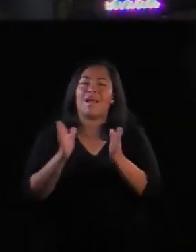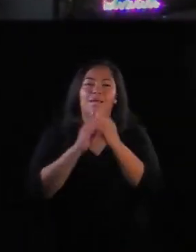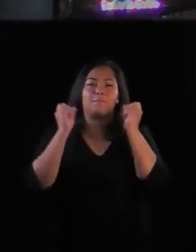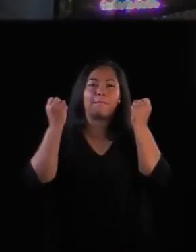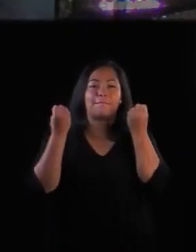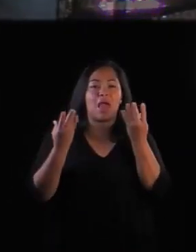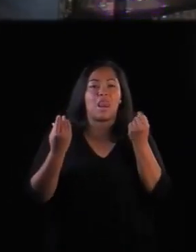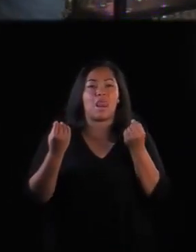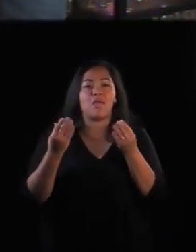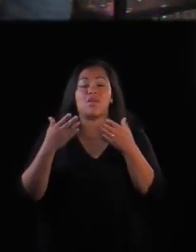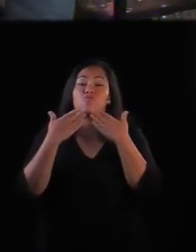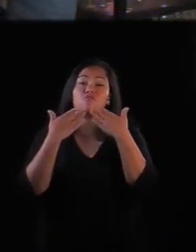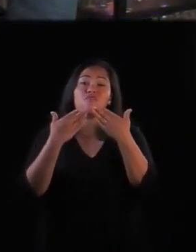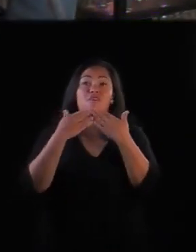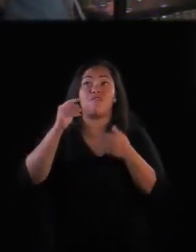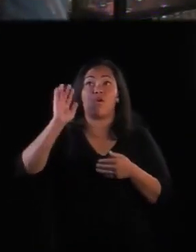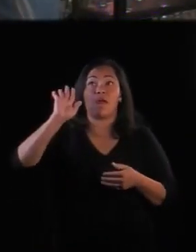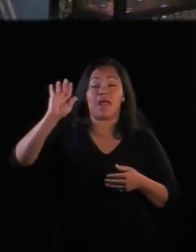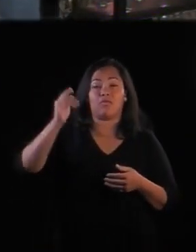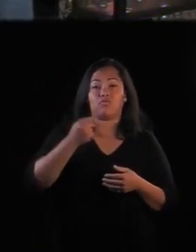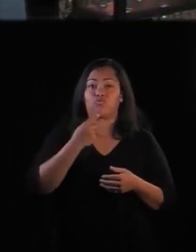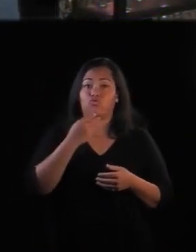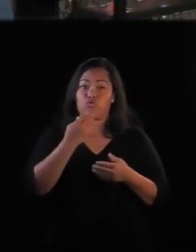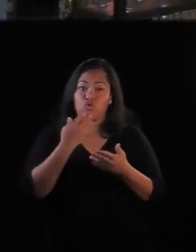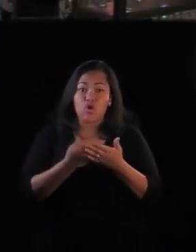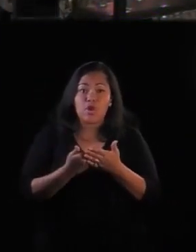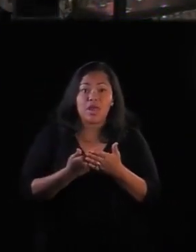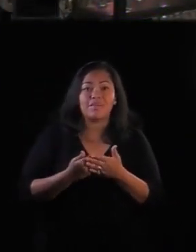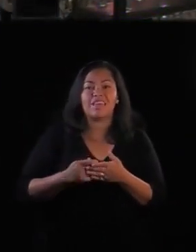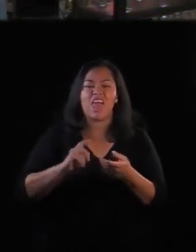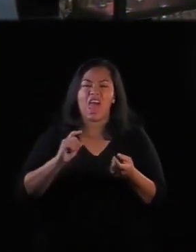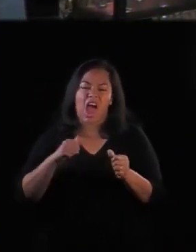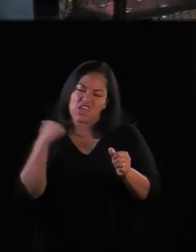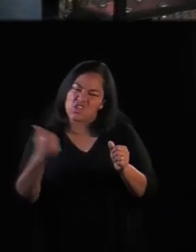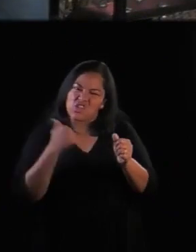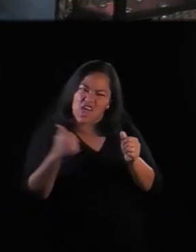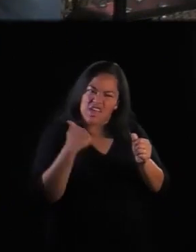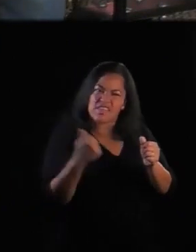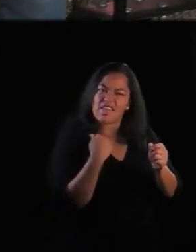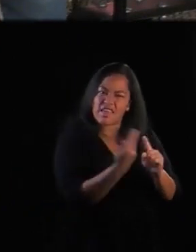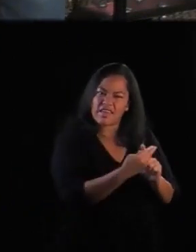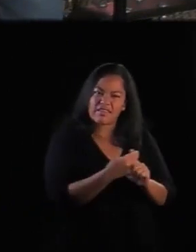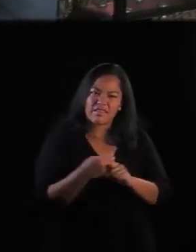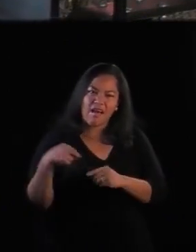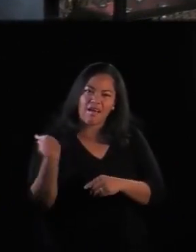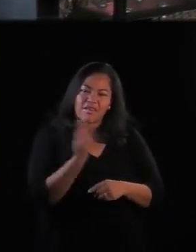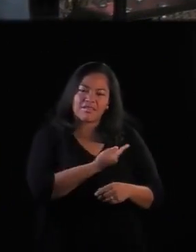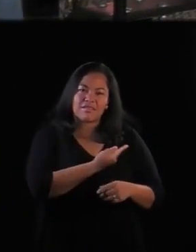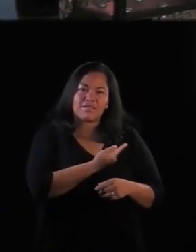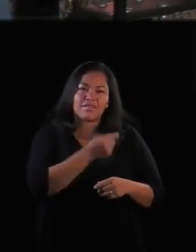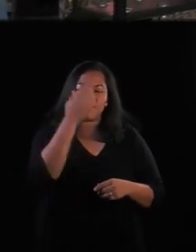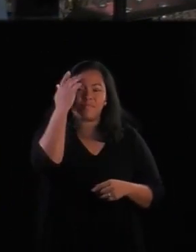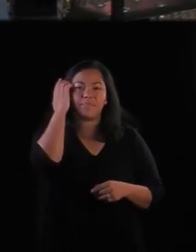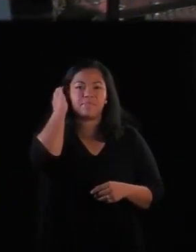You guys are grateful for the goodness of God that chases us.